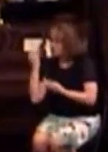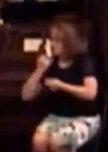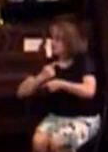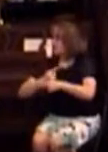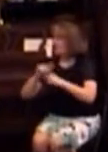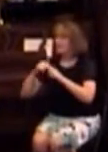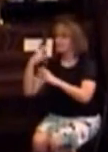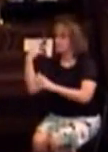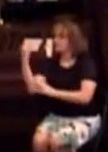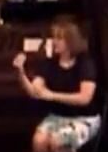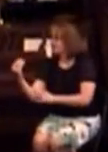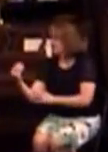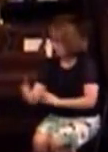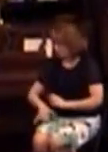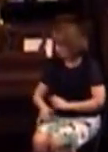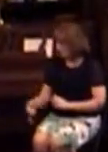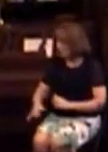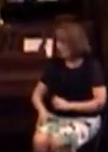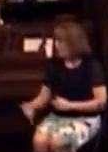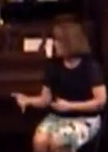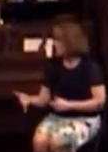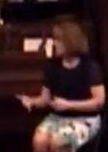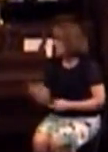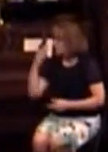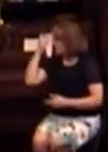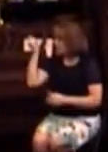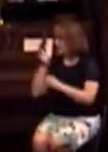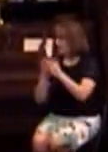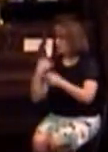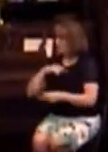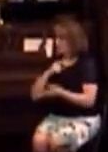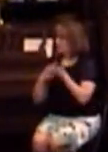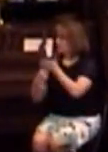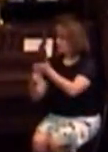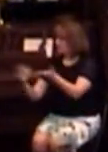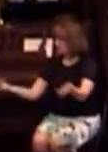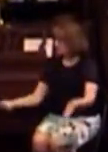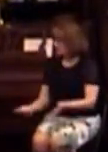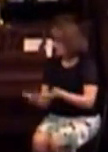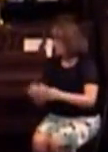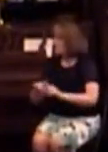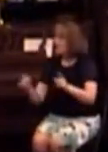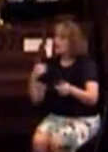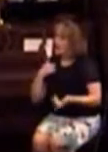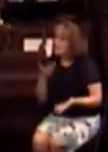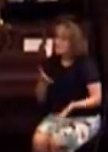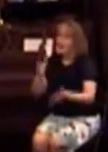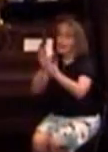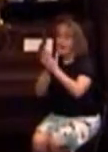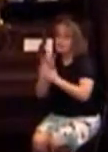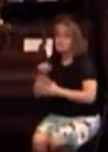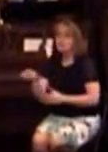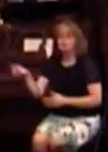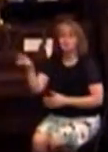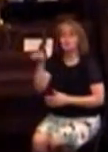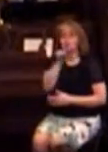ring, and you'll forget everything about it. And I'm arguing this morning that this is, if it's a question that Jesus, I'm not elevating the importance of the